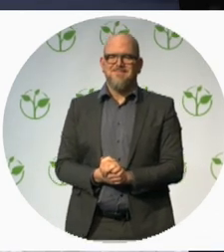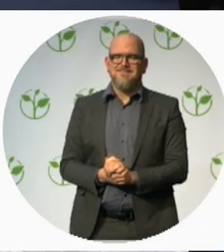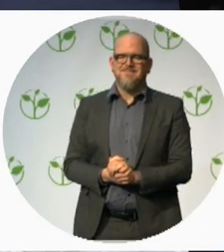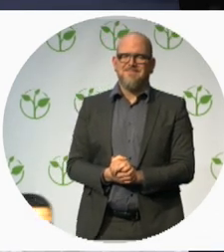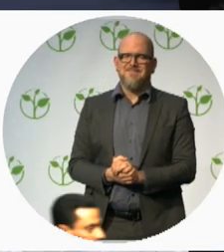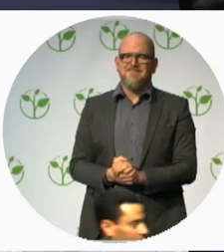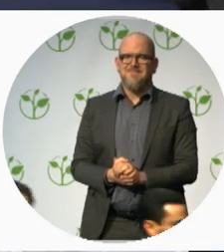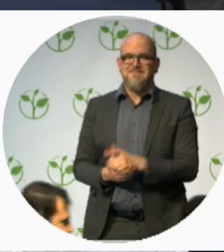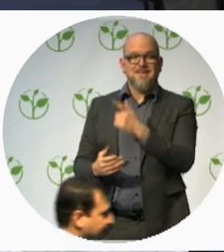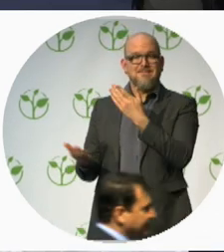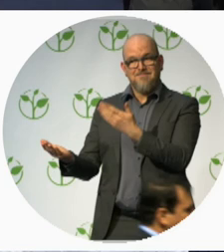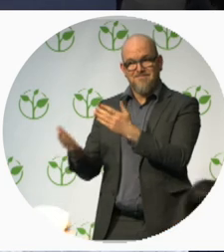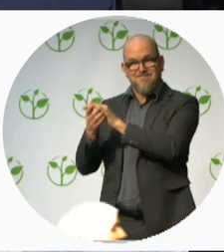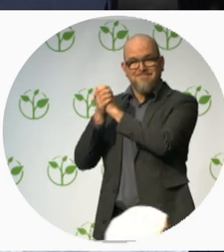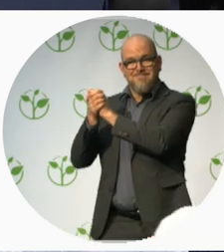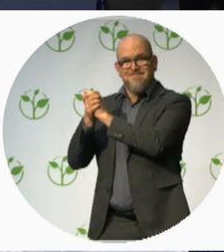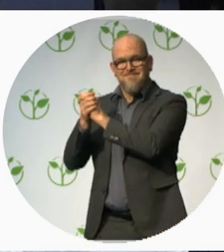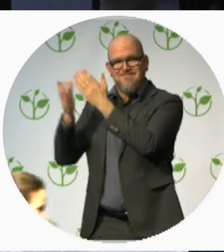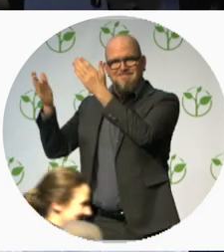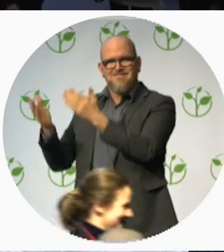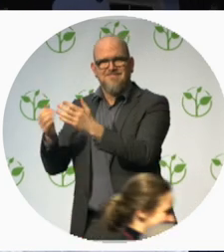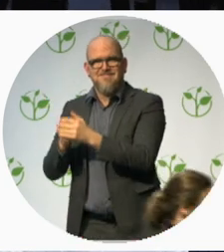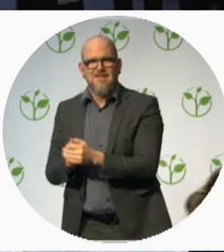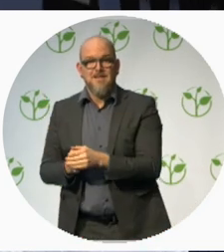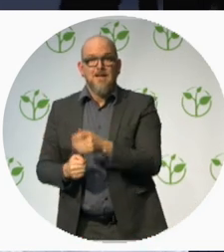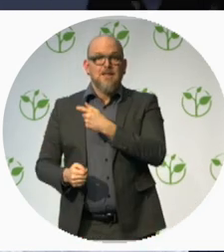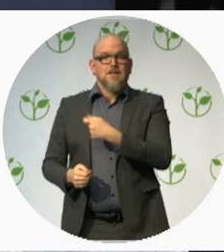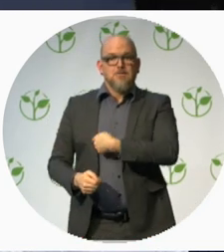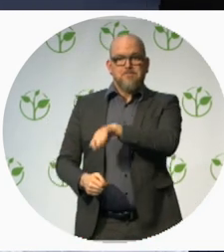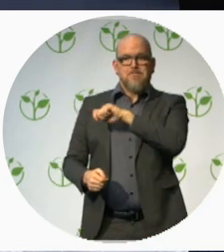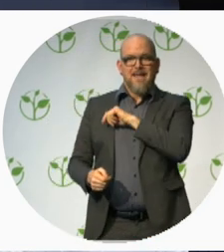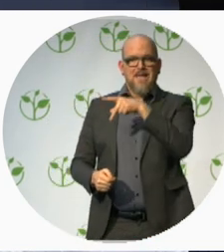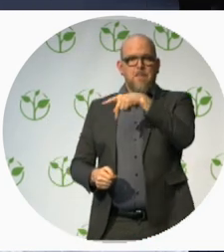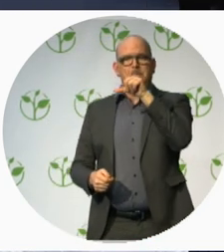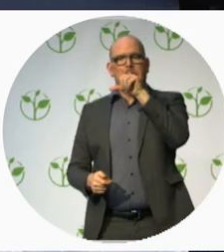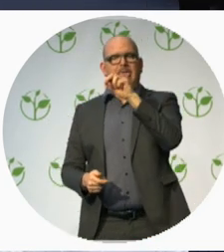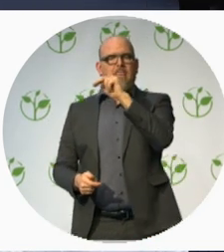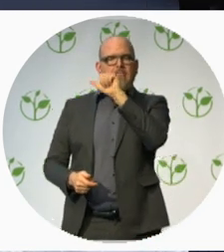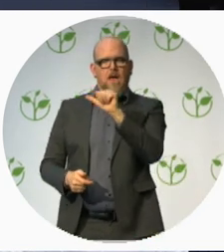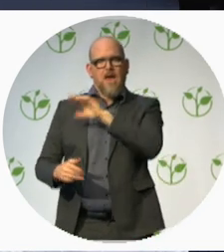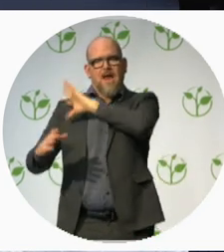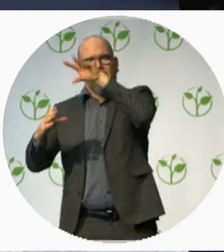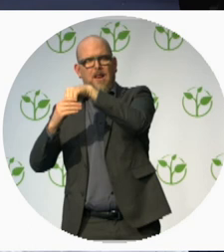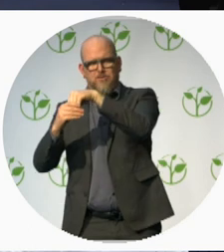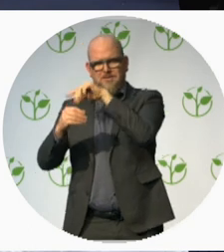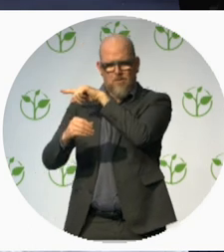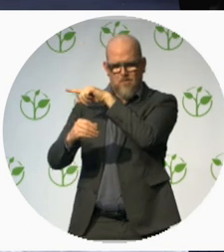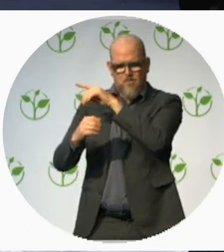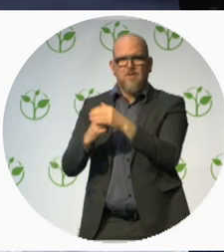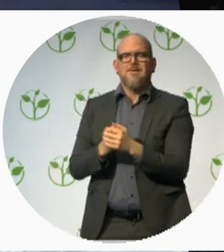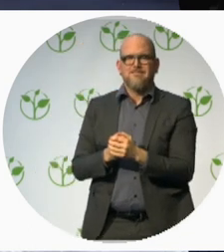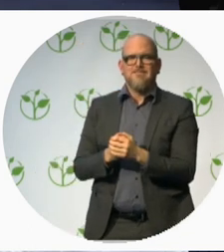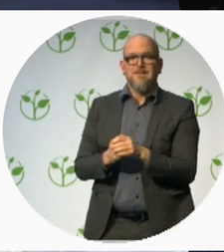Congratulations to the Family Court in Oviedo and Plena Inclusion from Spain. The Family Court in Oviedo in the Spanish province